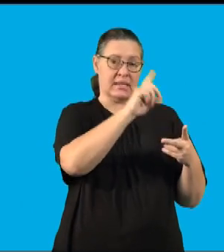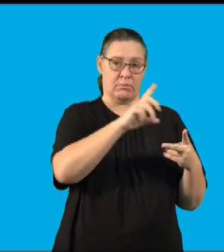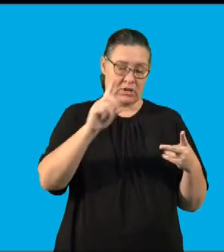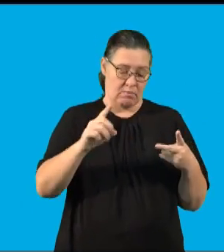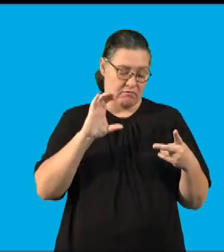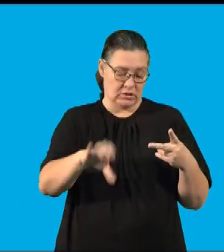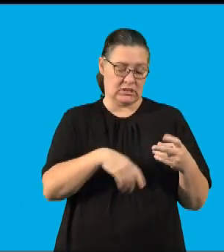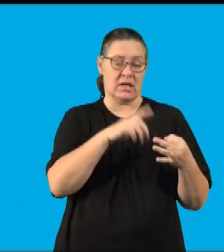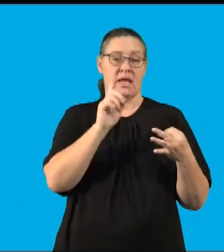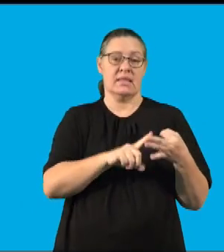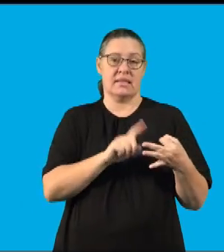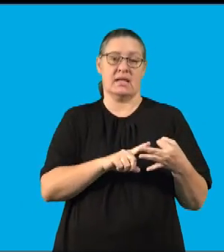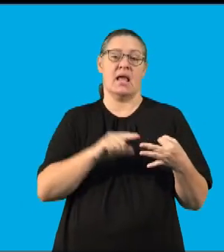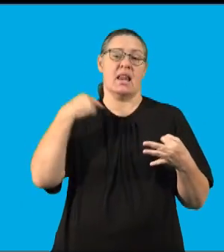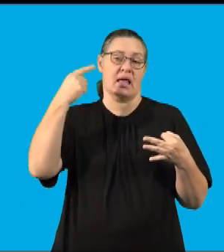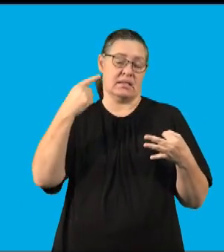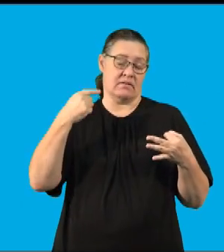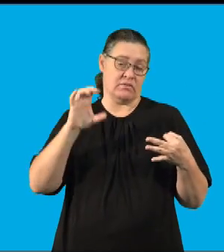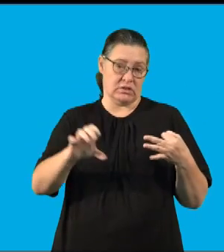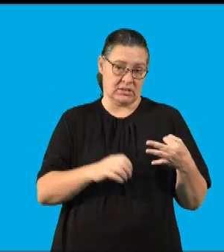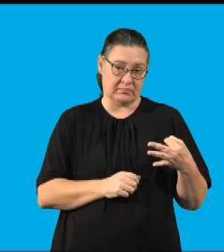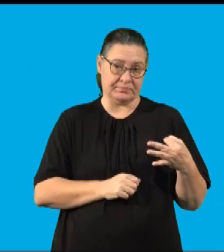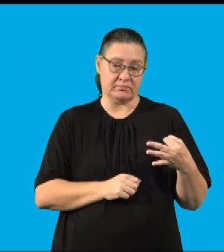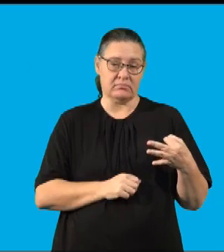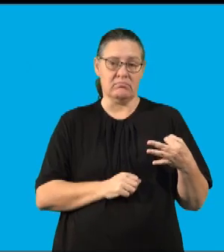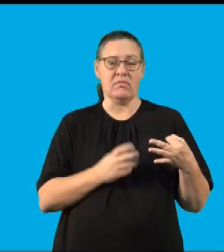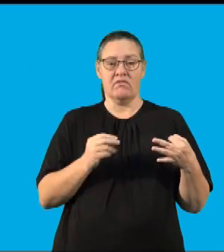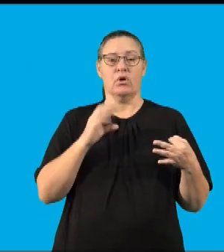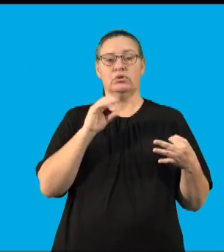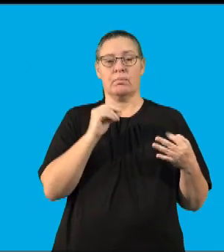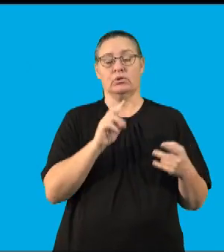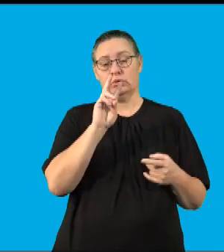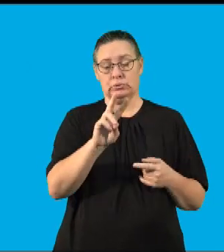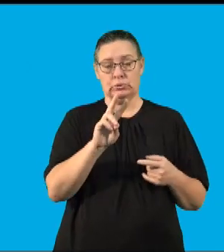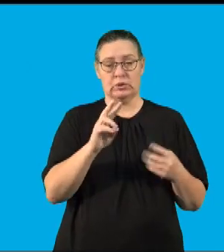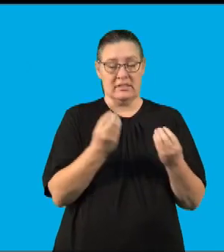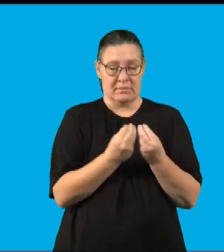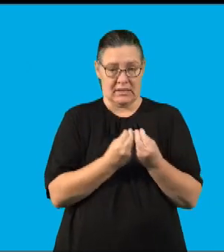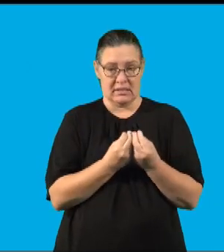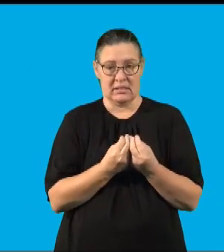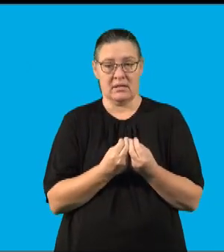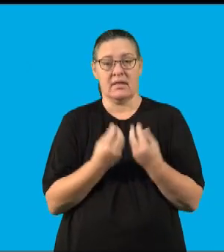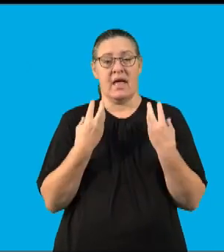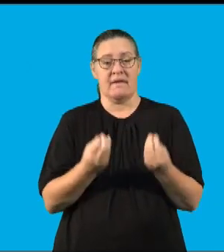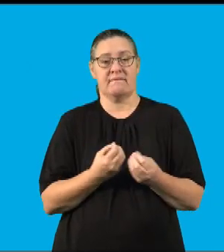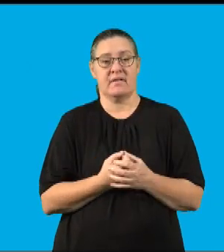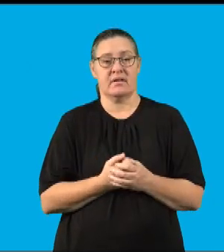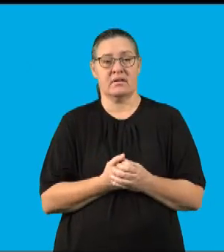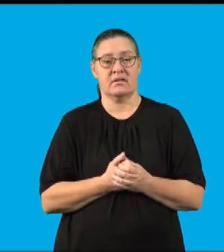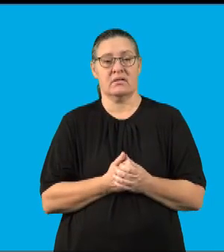by the dipole-dipole forces, and then lastly, we're going to have the London forces. So if you're just talking about two substances that